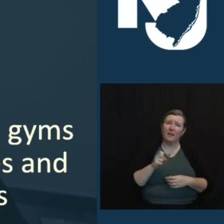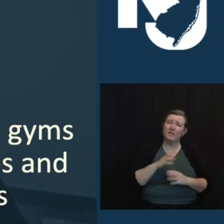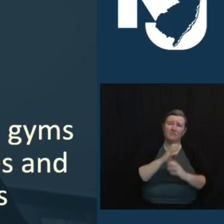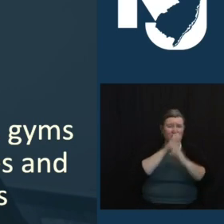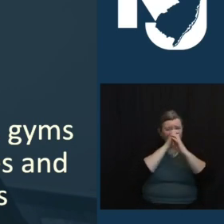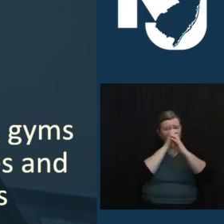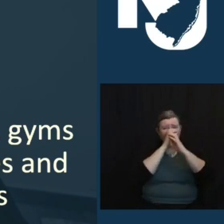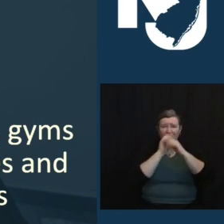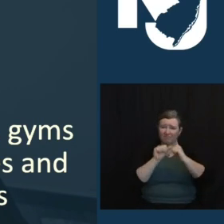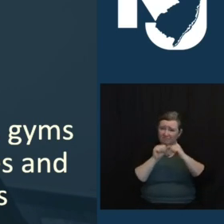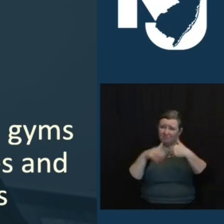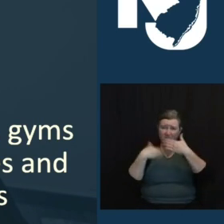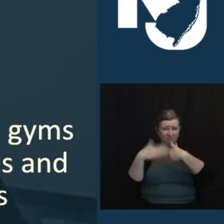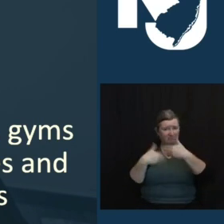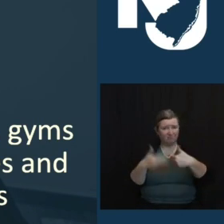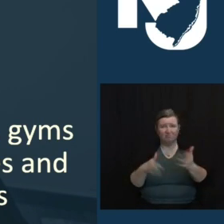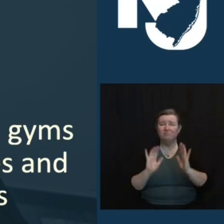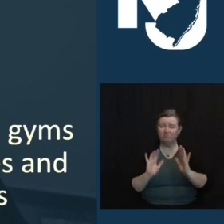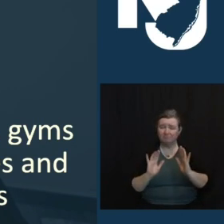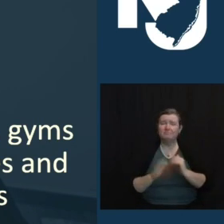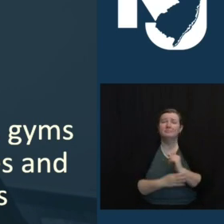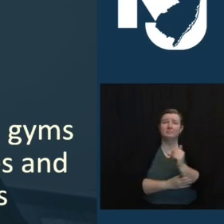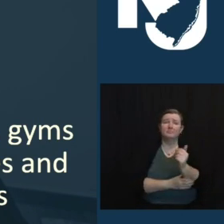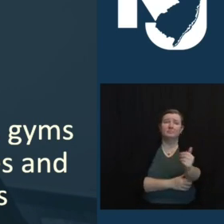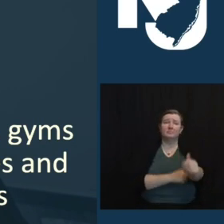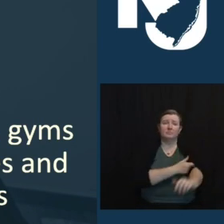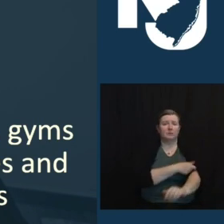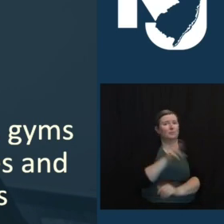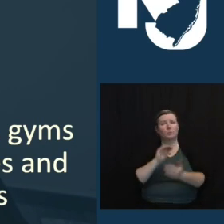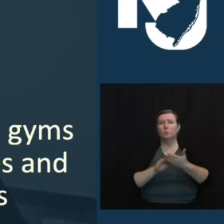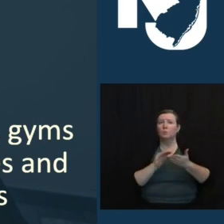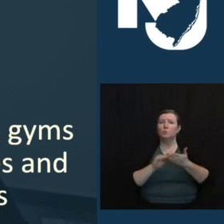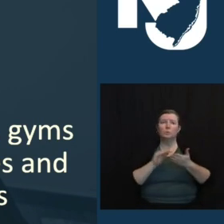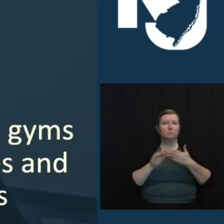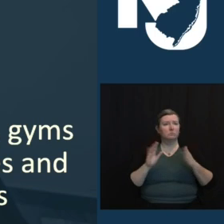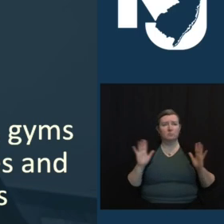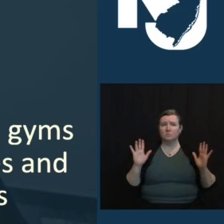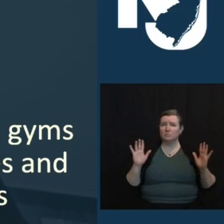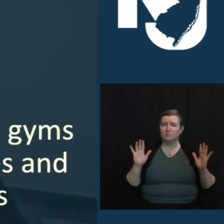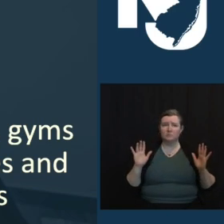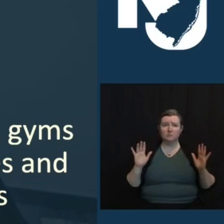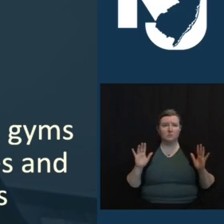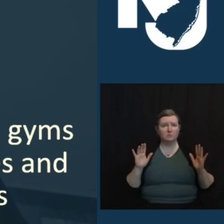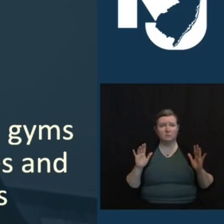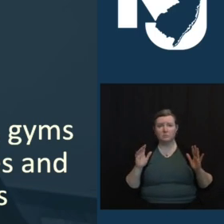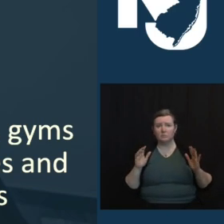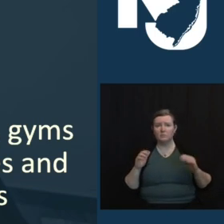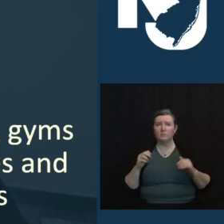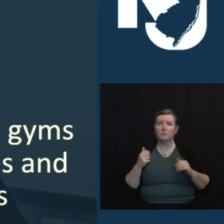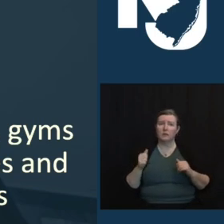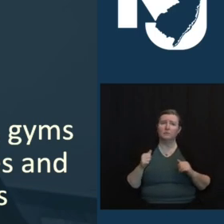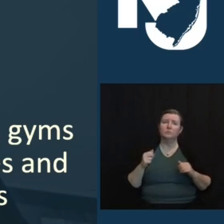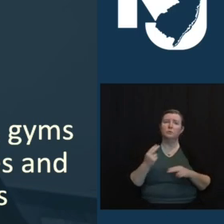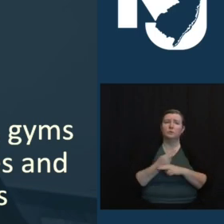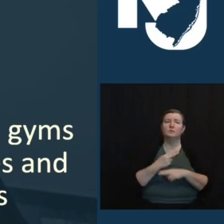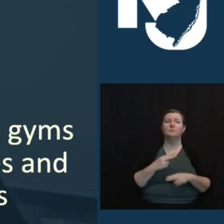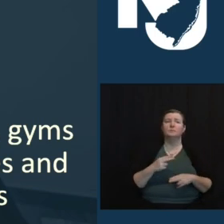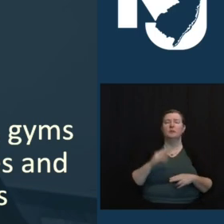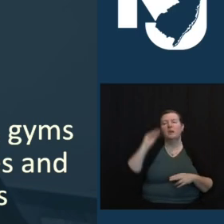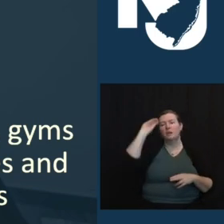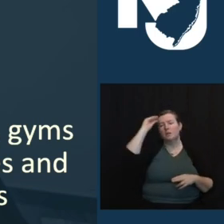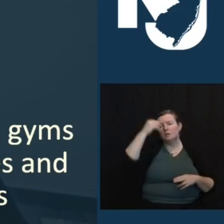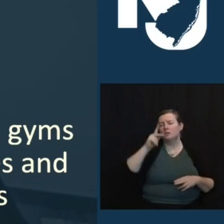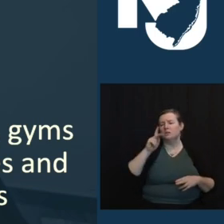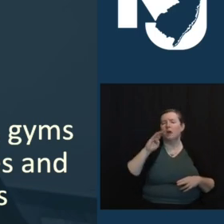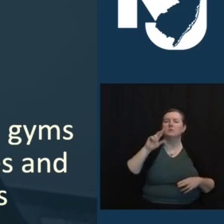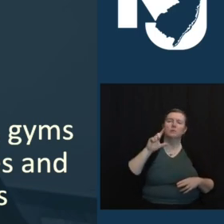smart. There is no excuse for any, I'll use a word we haven't used in a while here, for any knucklehead behavior. And as we have